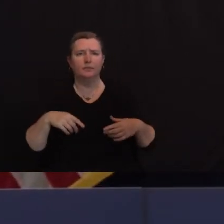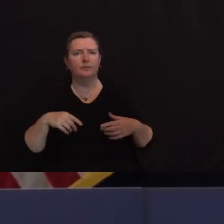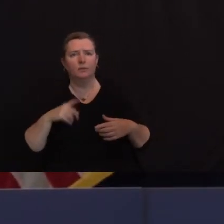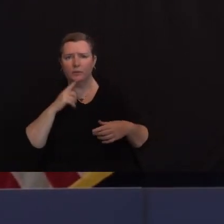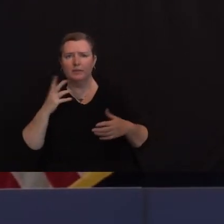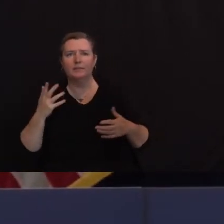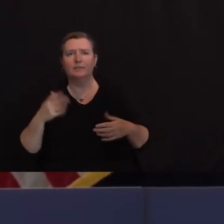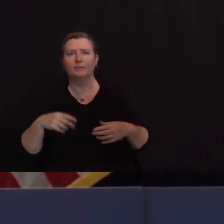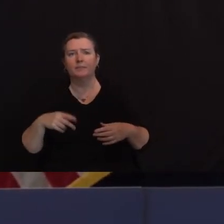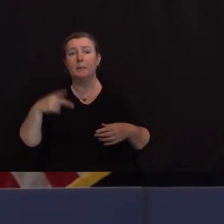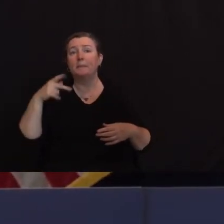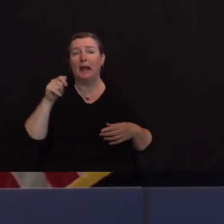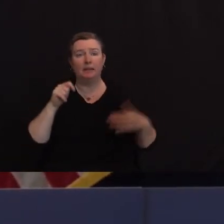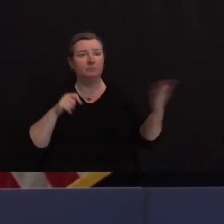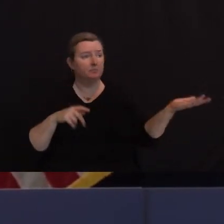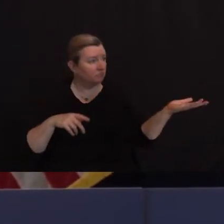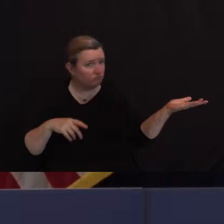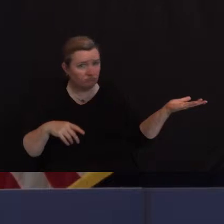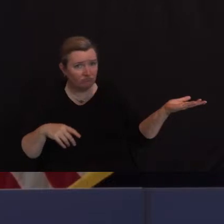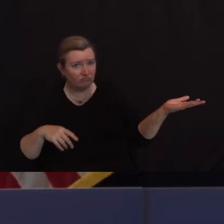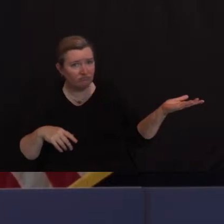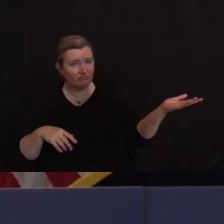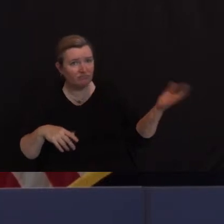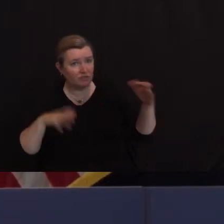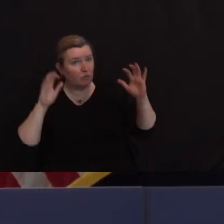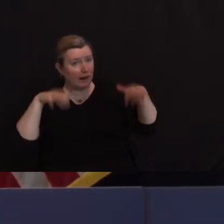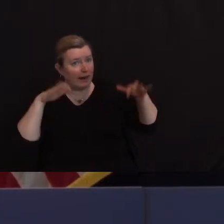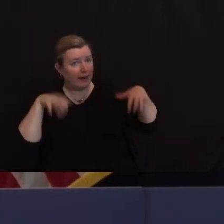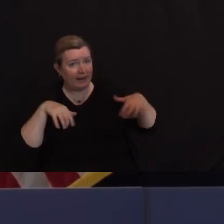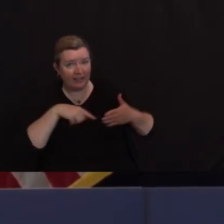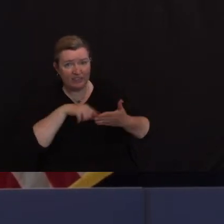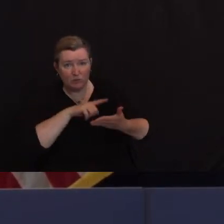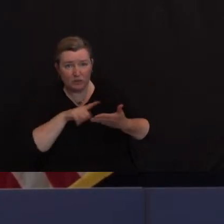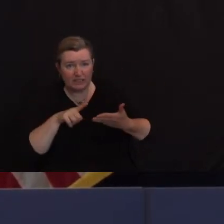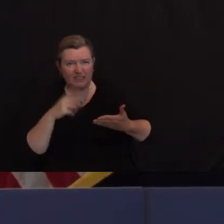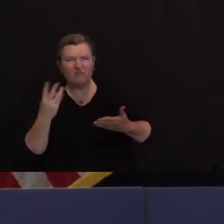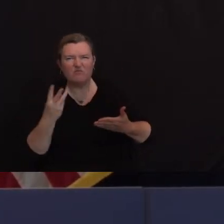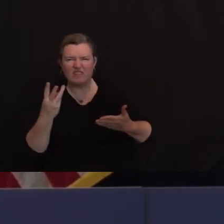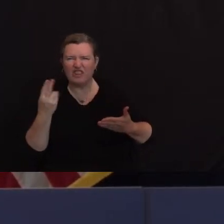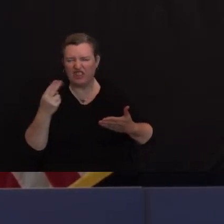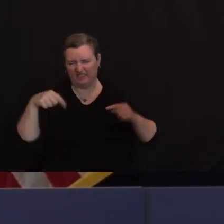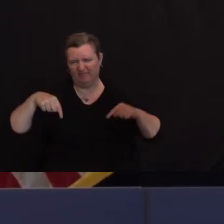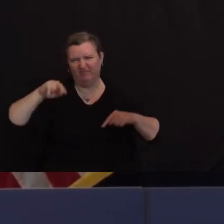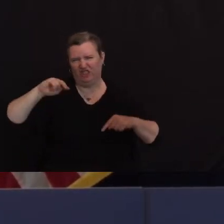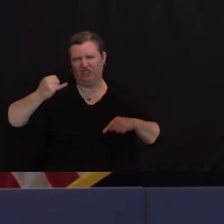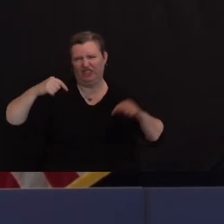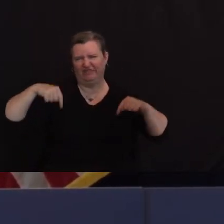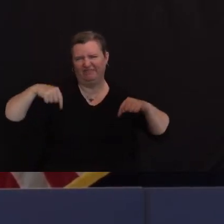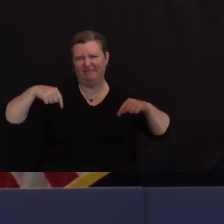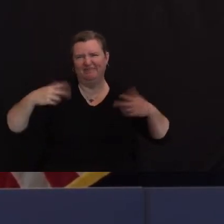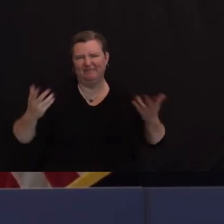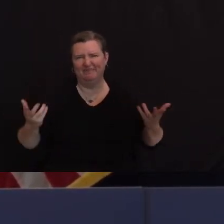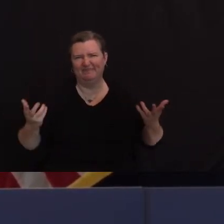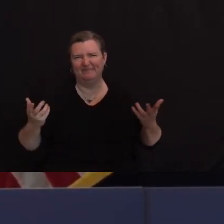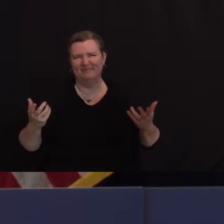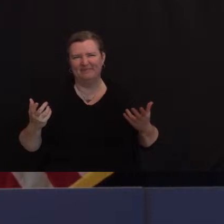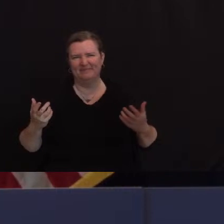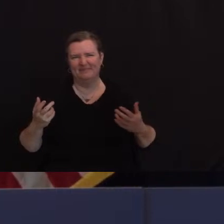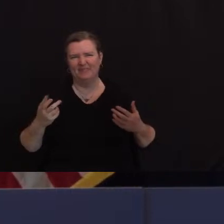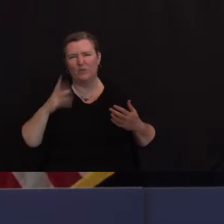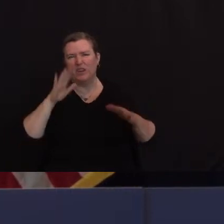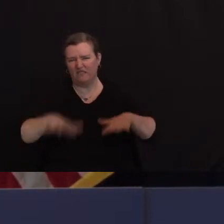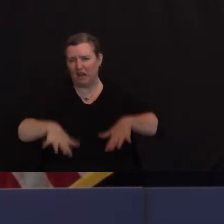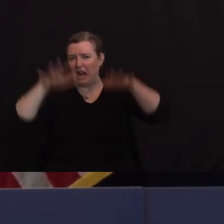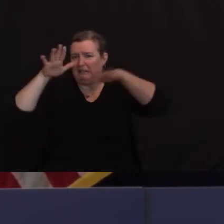with the rain expected this week, Wednesday and a Thursday. From Wednesday morning into Thursday night, we do have a flash flood watch for 16 of our